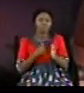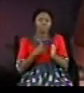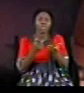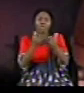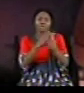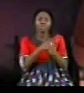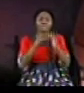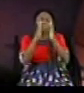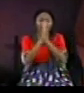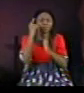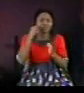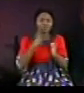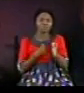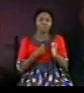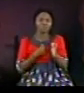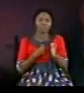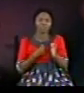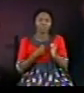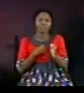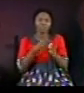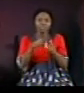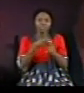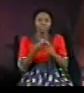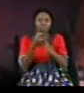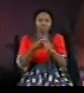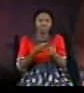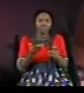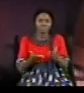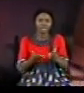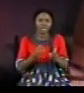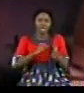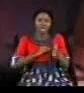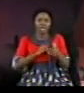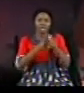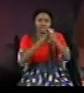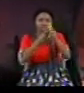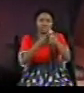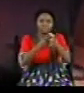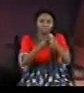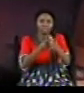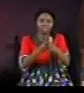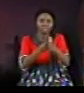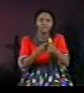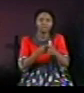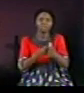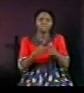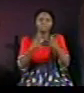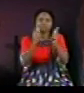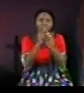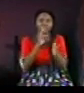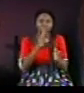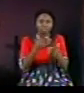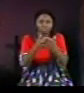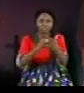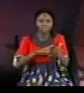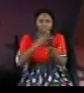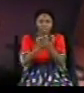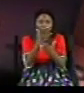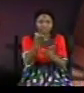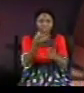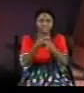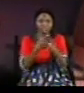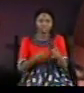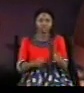for me. Then from there, I just ran after her. Before I reached there, from the bench,